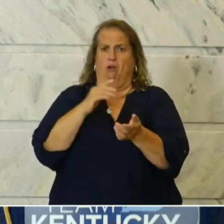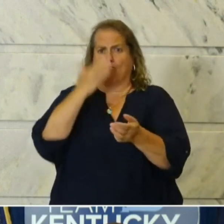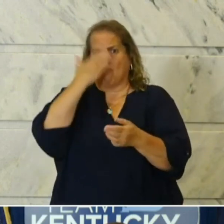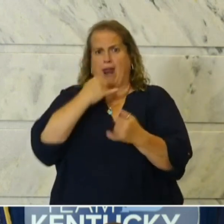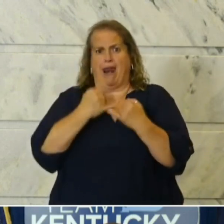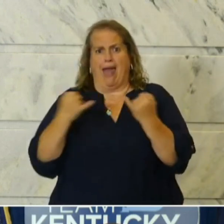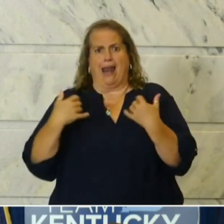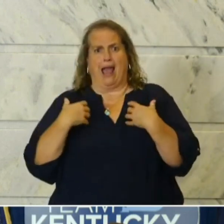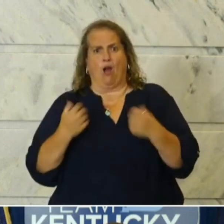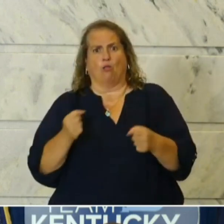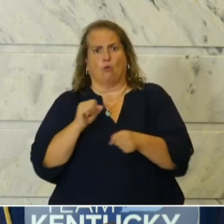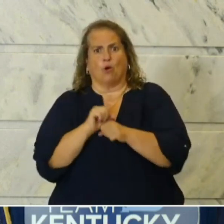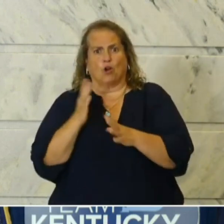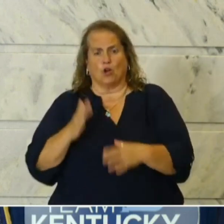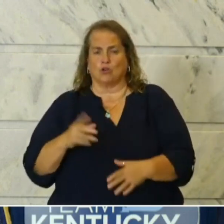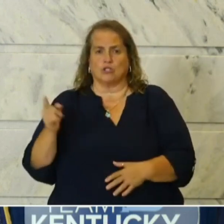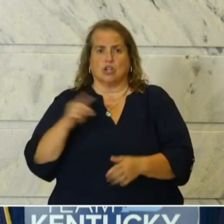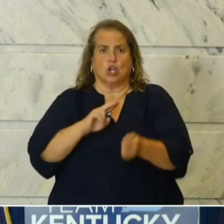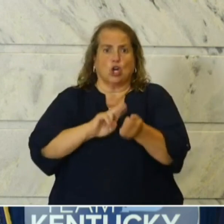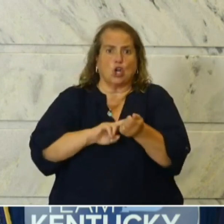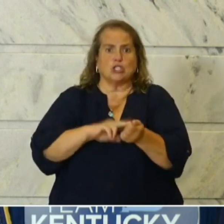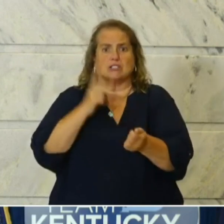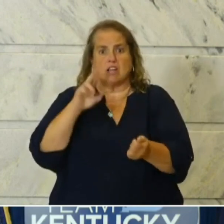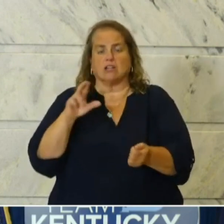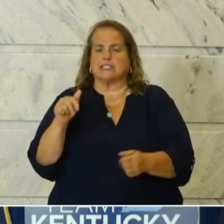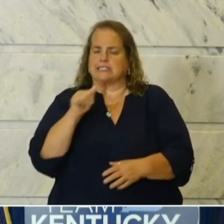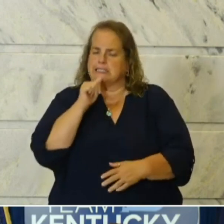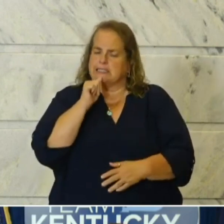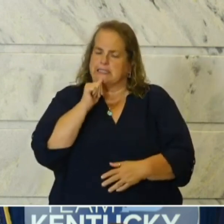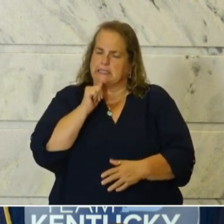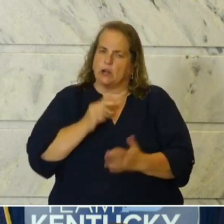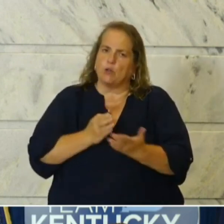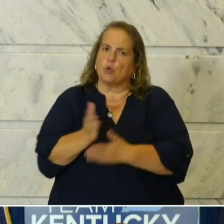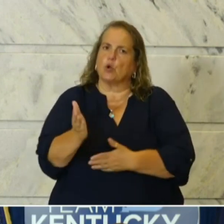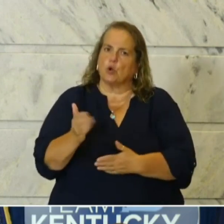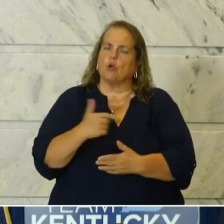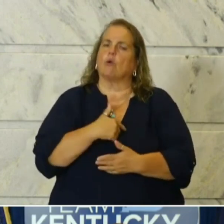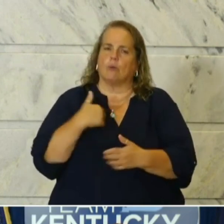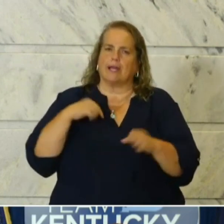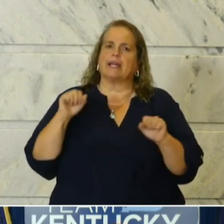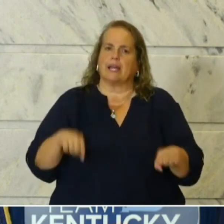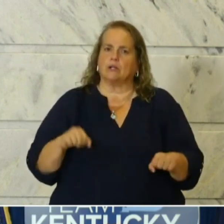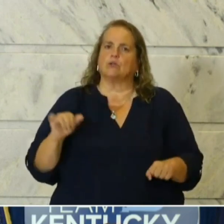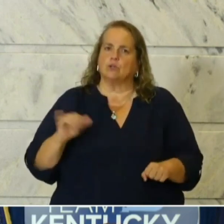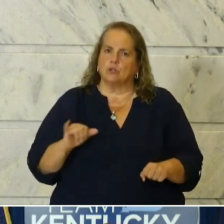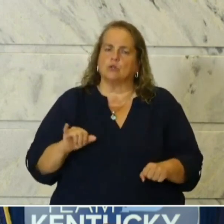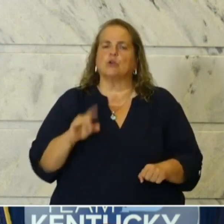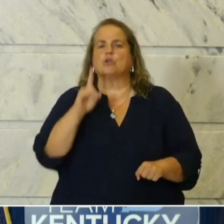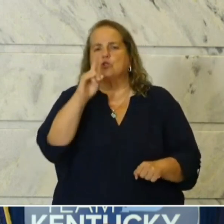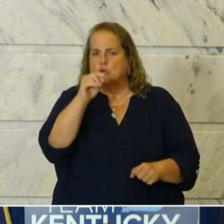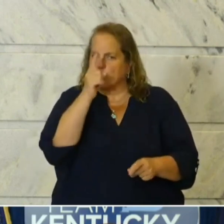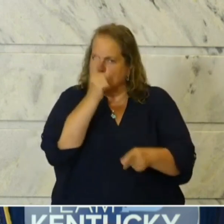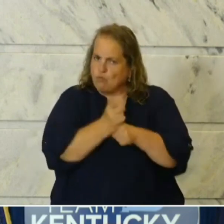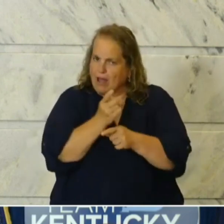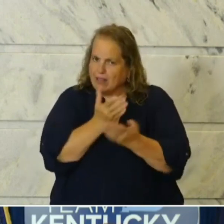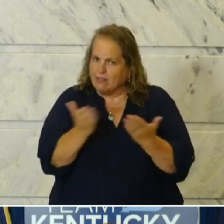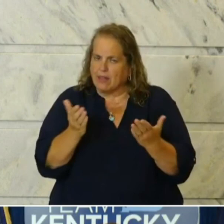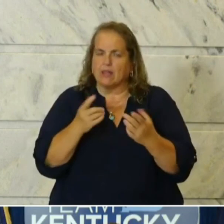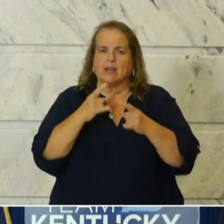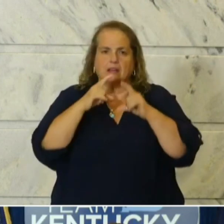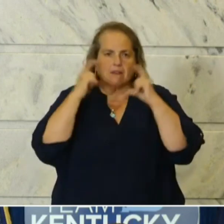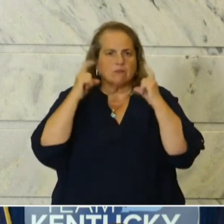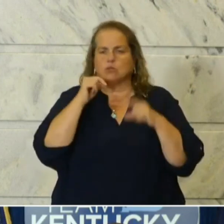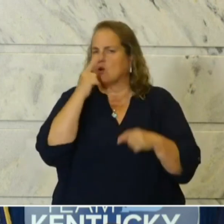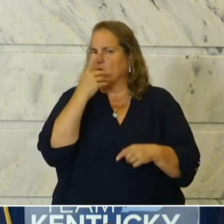they power through, and so can we. So again, let's make sure we do the right thing, wear a facial covering, don't go to